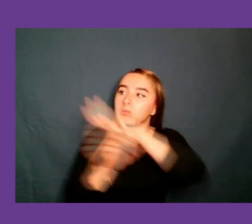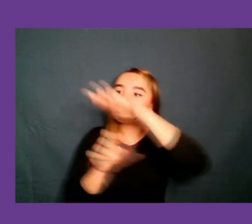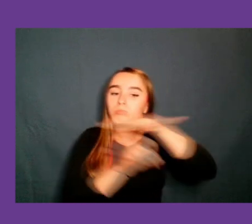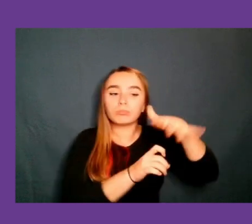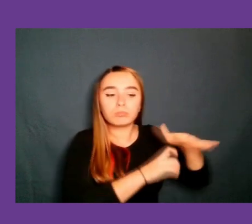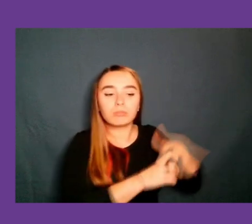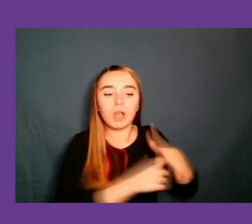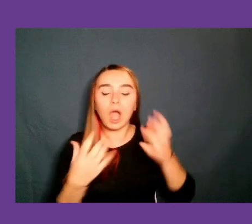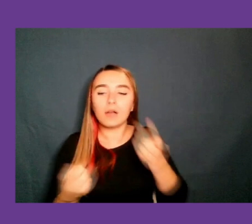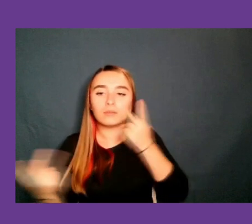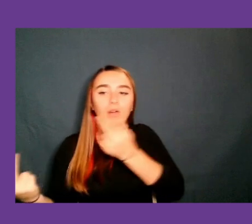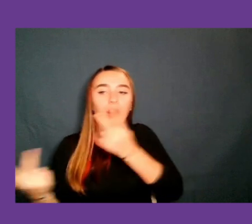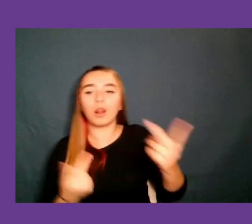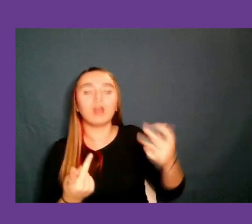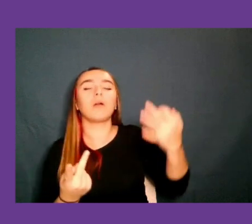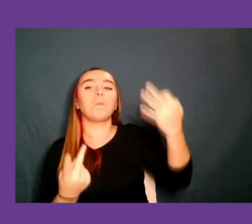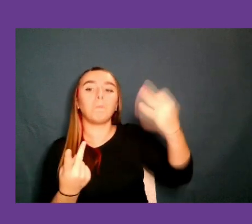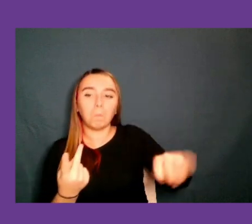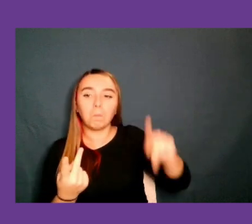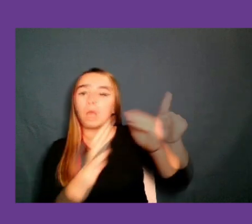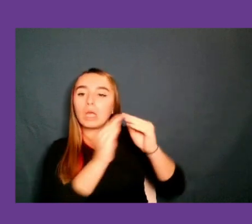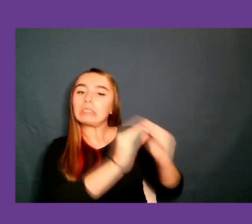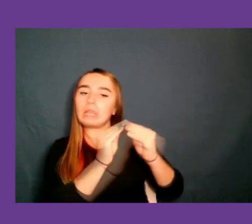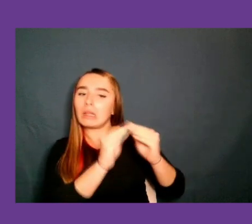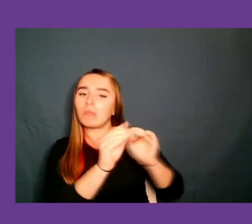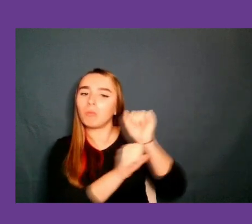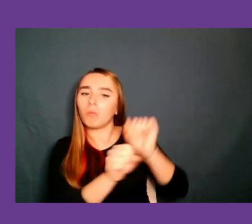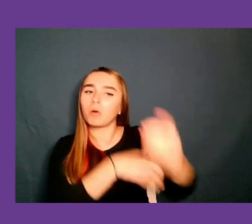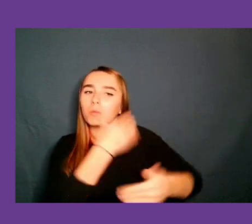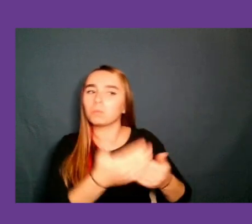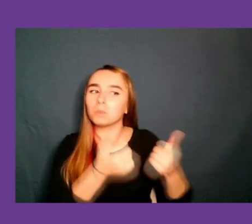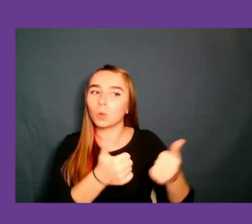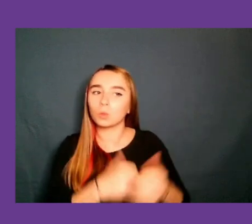I think is a very good sign that this standard is working the way it was intended.